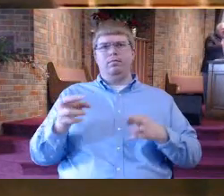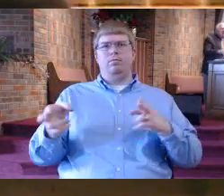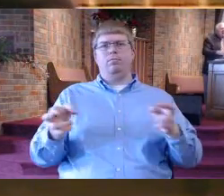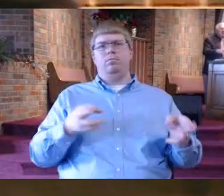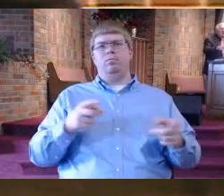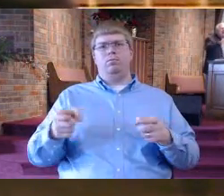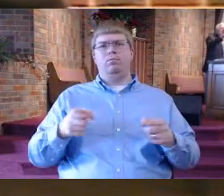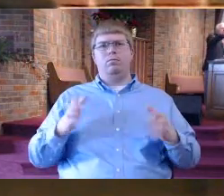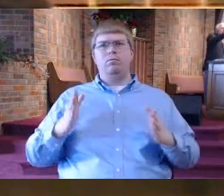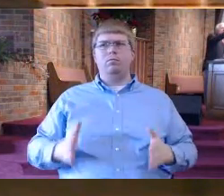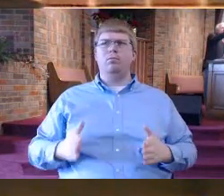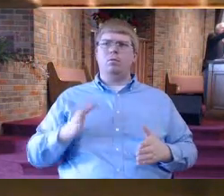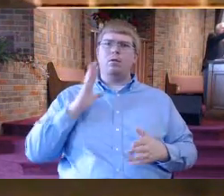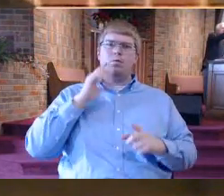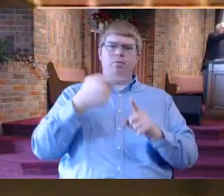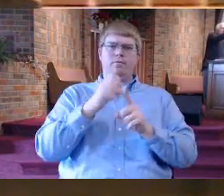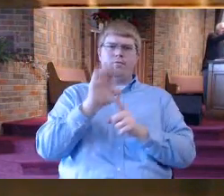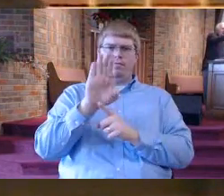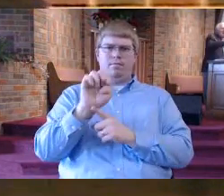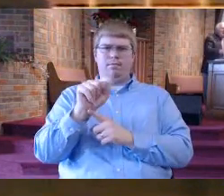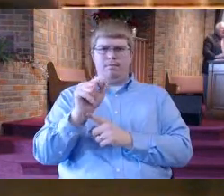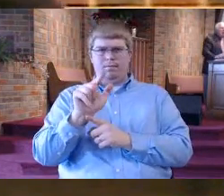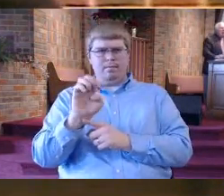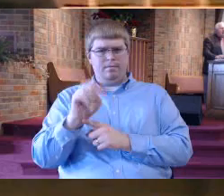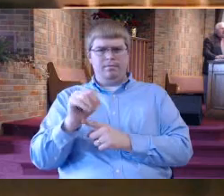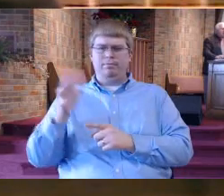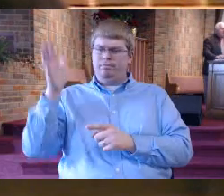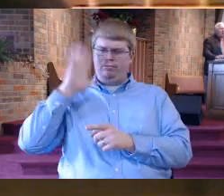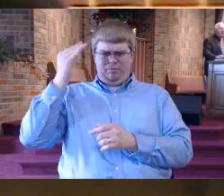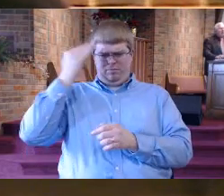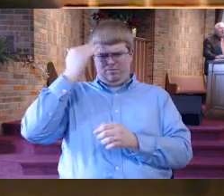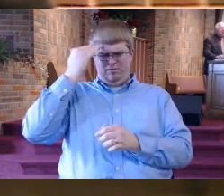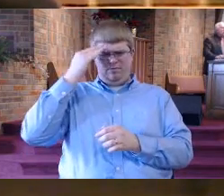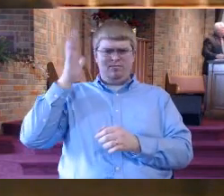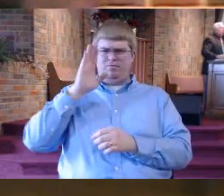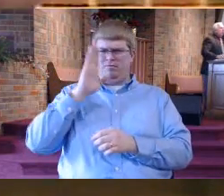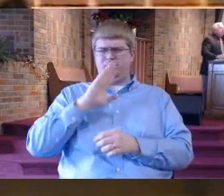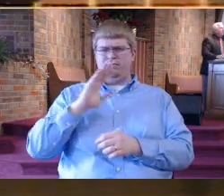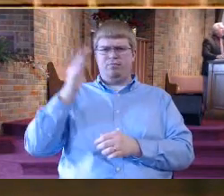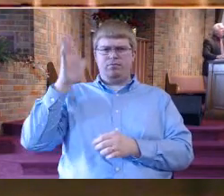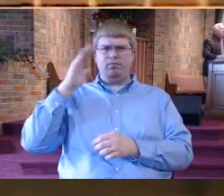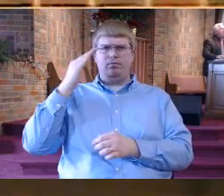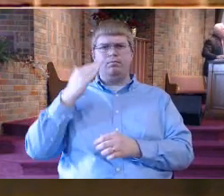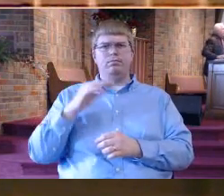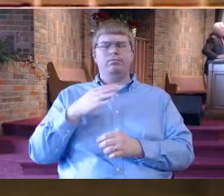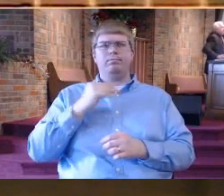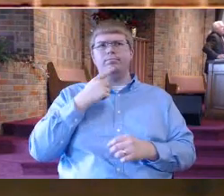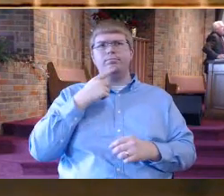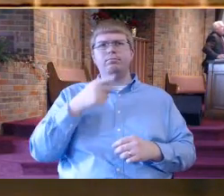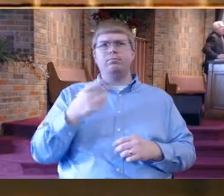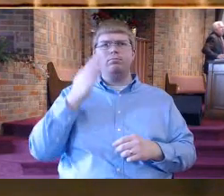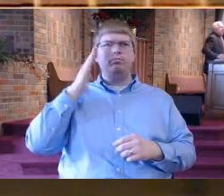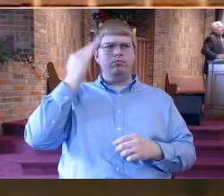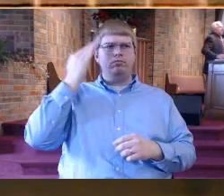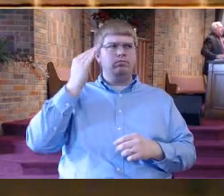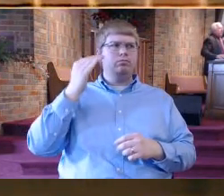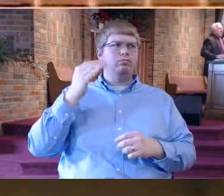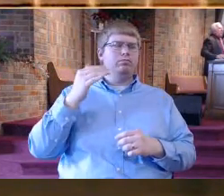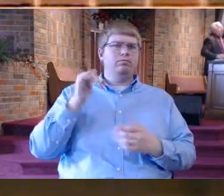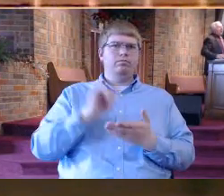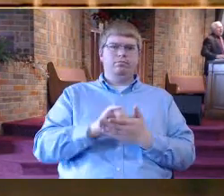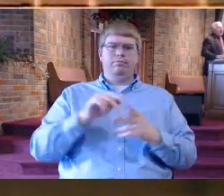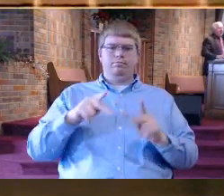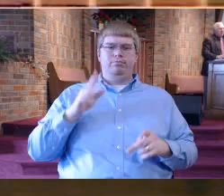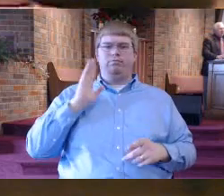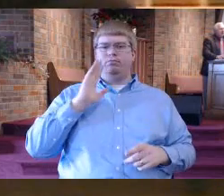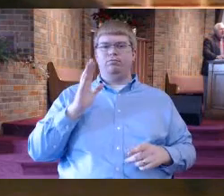from Bethlehem. That ruler would be the king over Israel. That ruler would have been one who came from ever, from